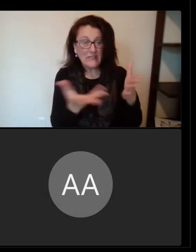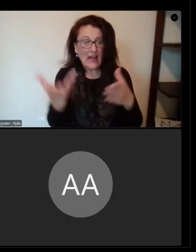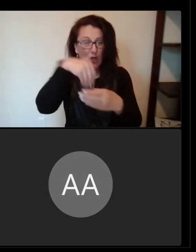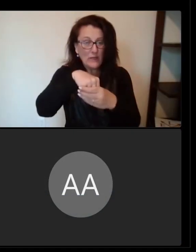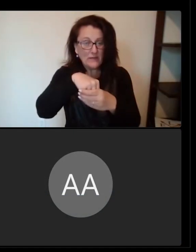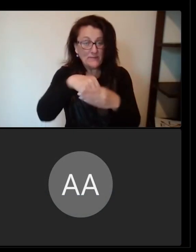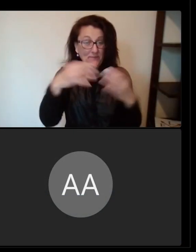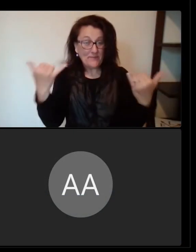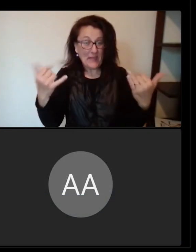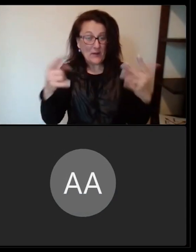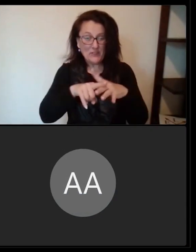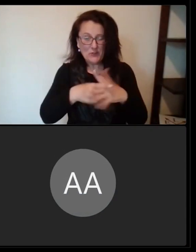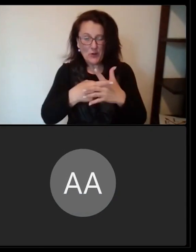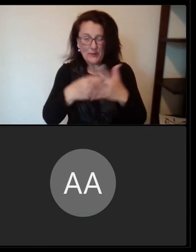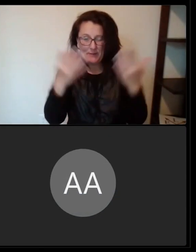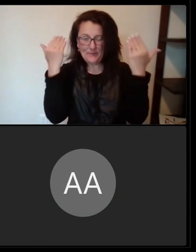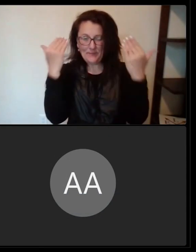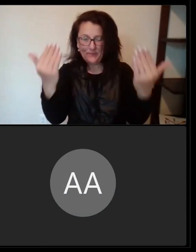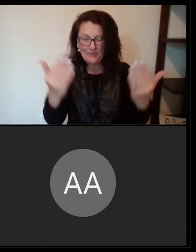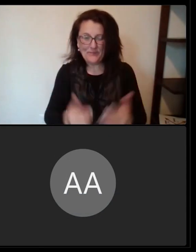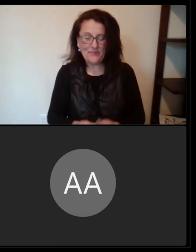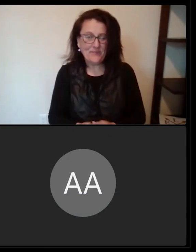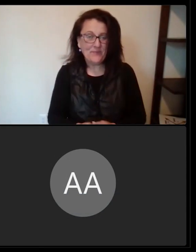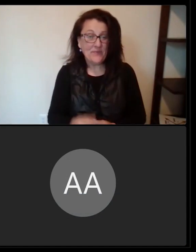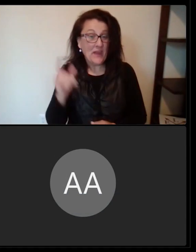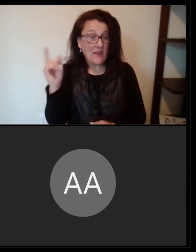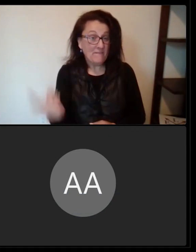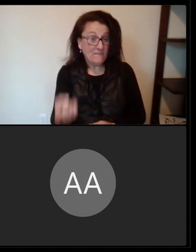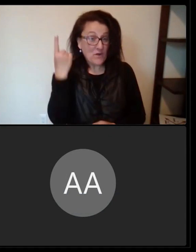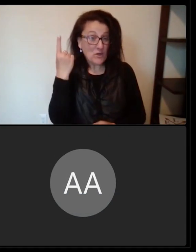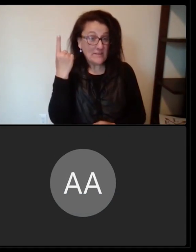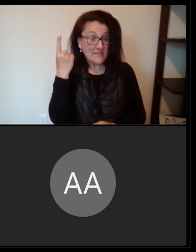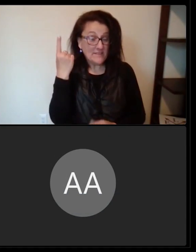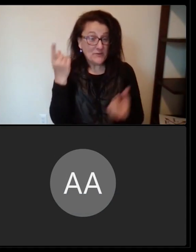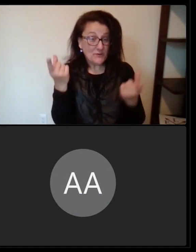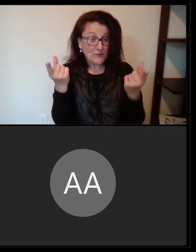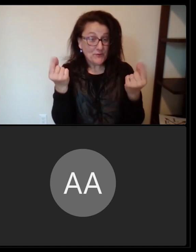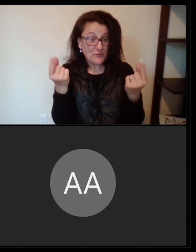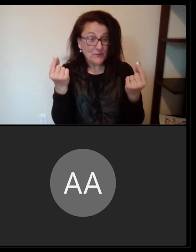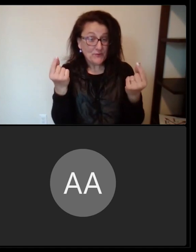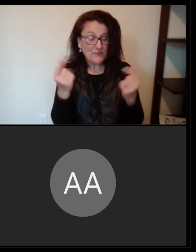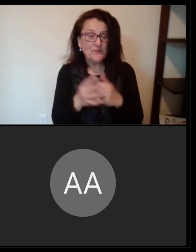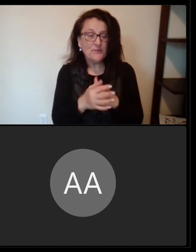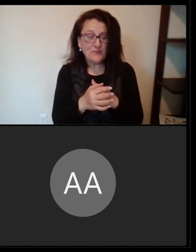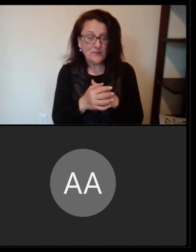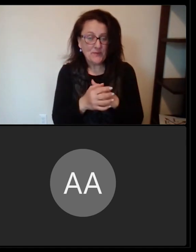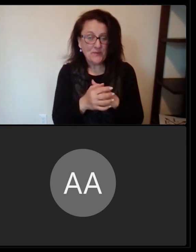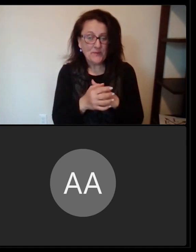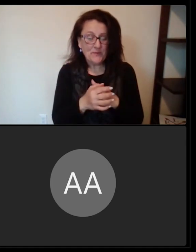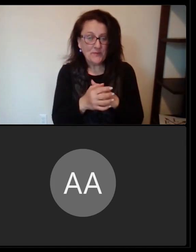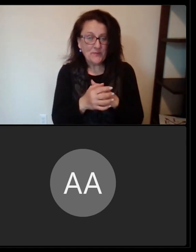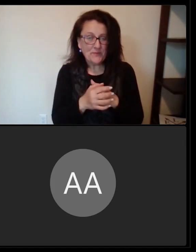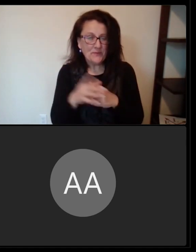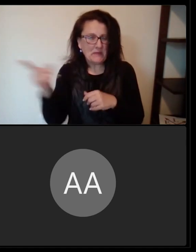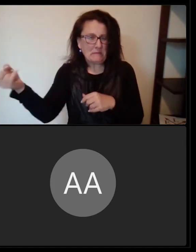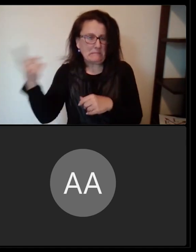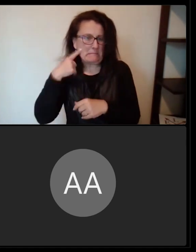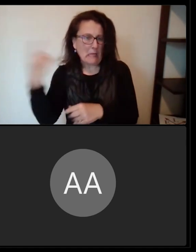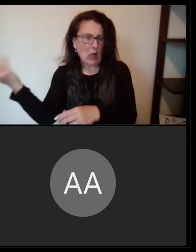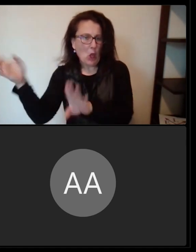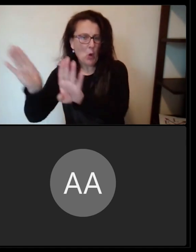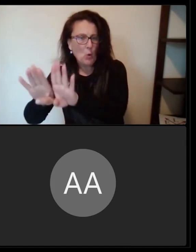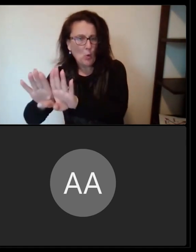go ahead and get started. First, we'll be starting. Close the door there so we don't get